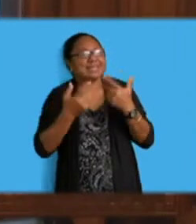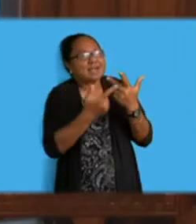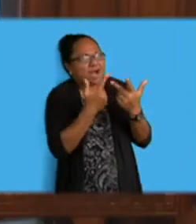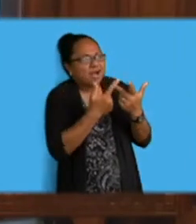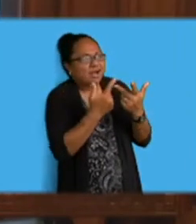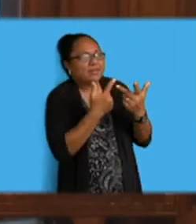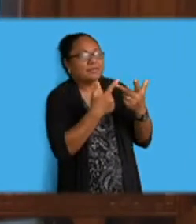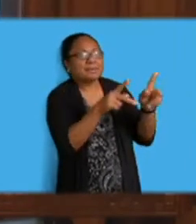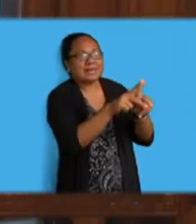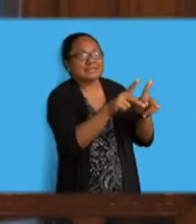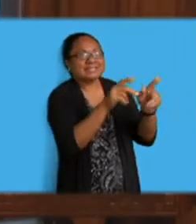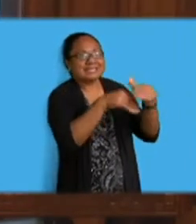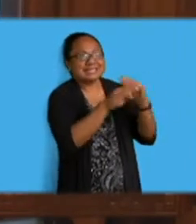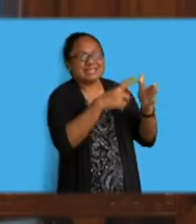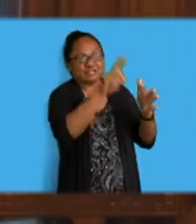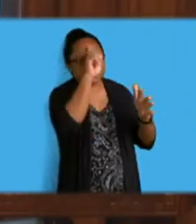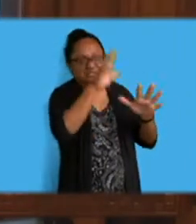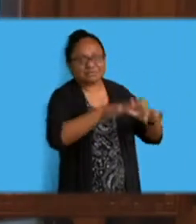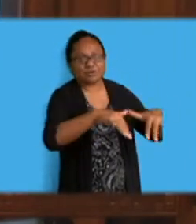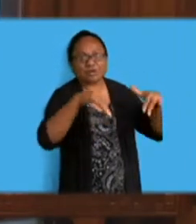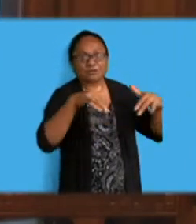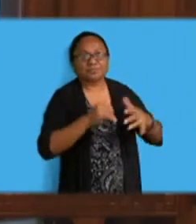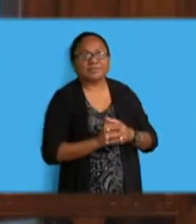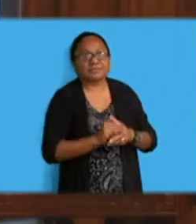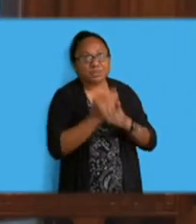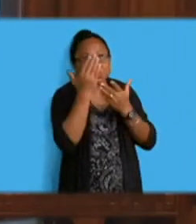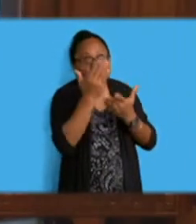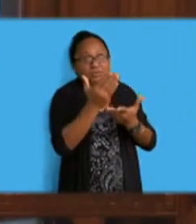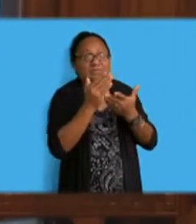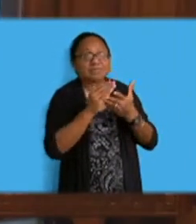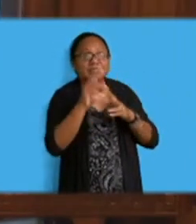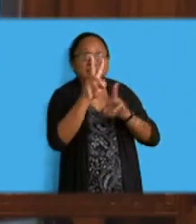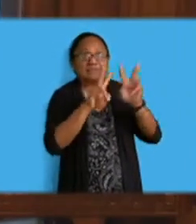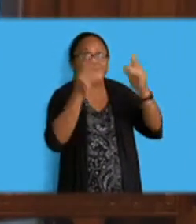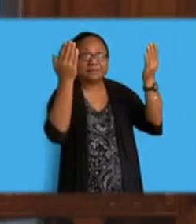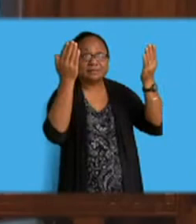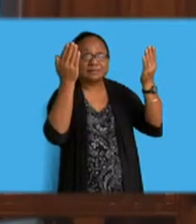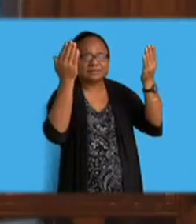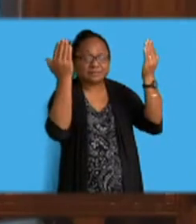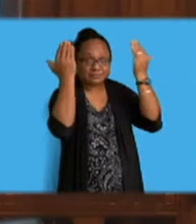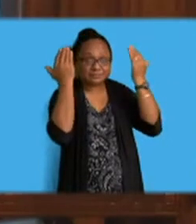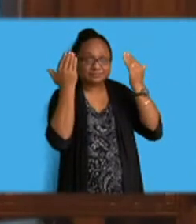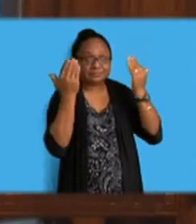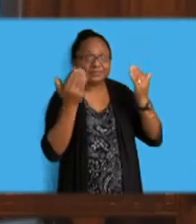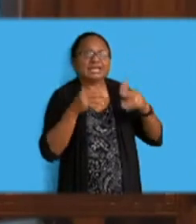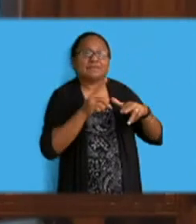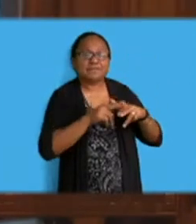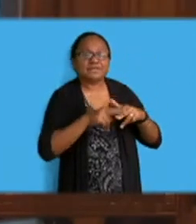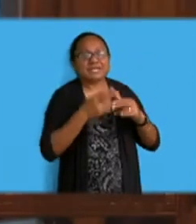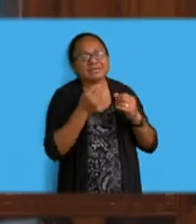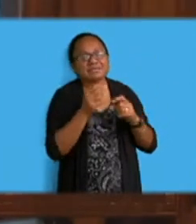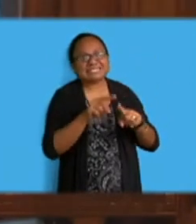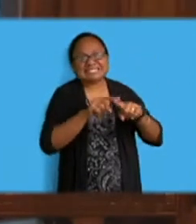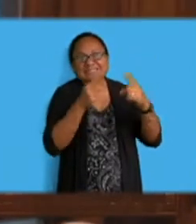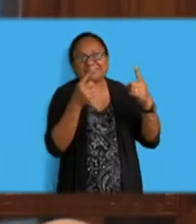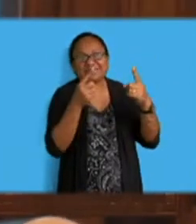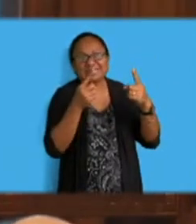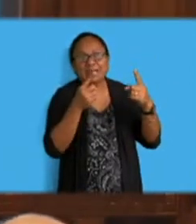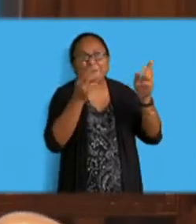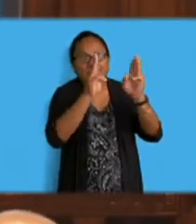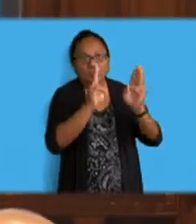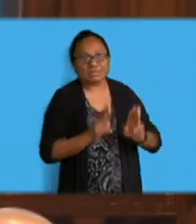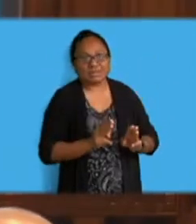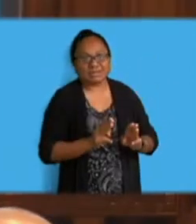Forum. Honorable Deputy Speaker, Fiji has a unique education model where most of our schools were initially